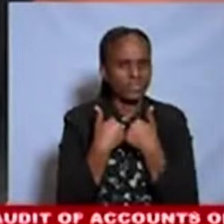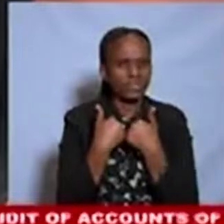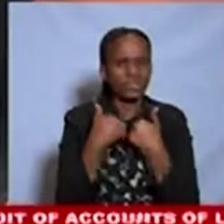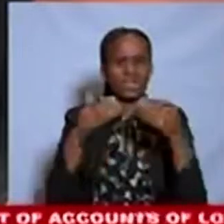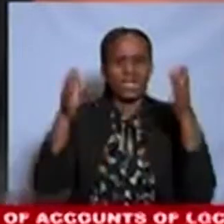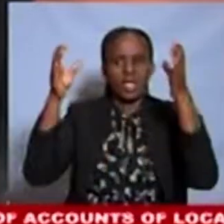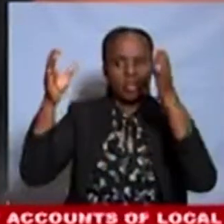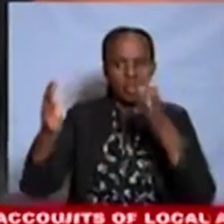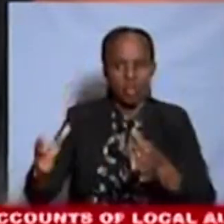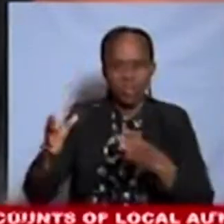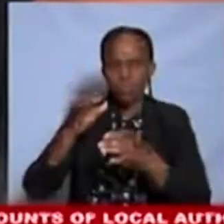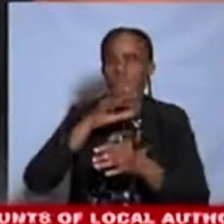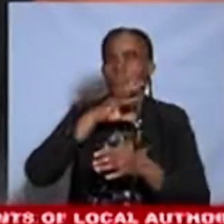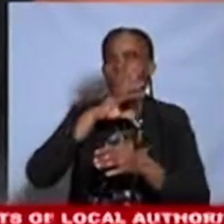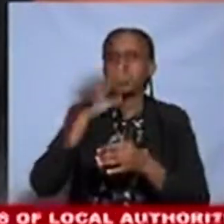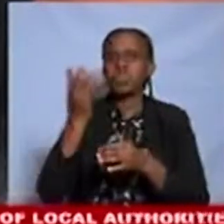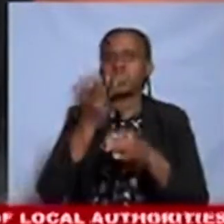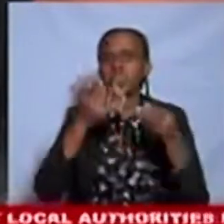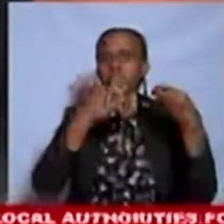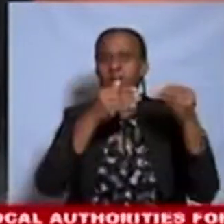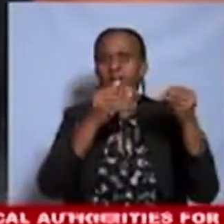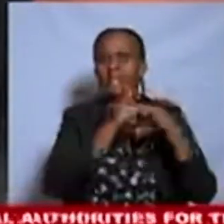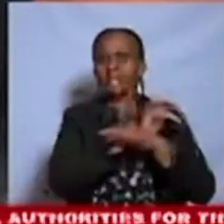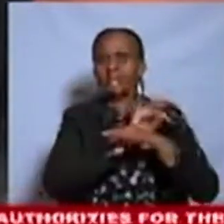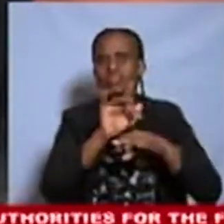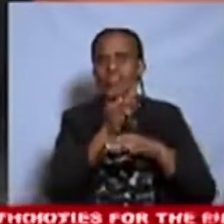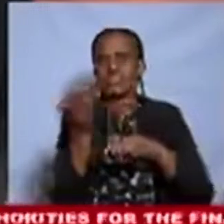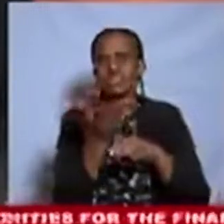no waste bin at the market, Chair.